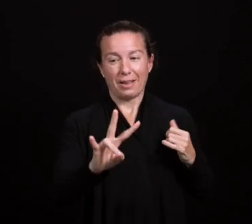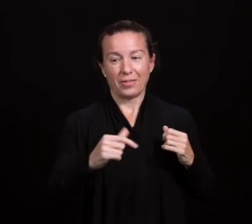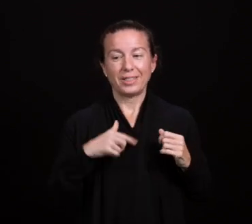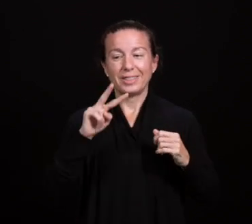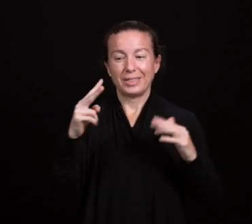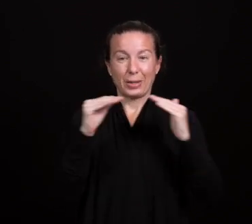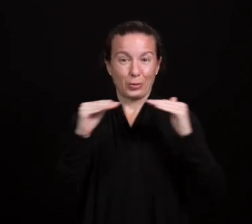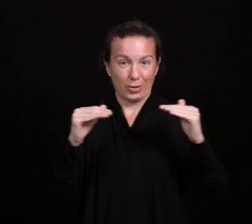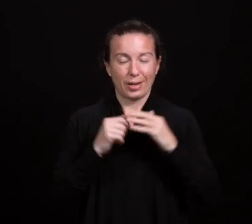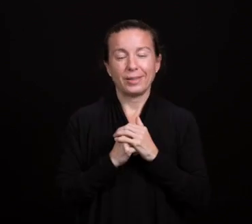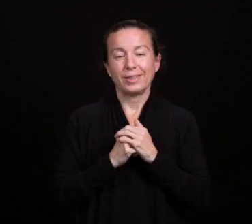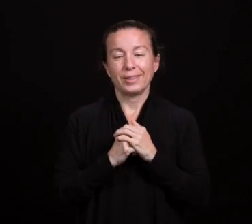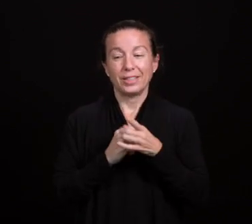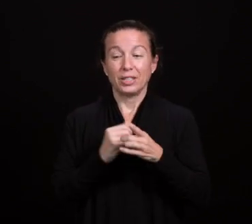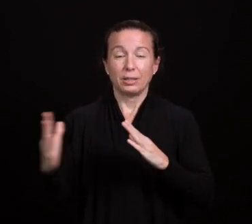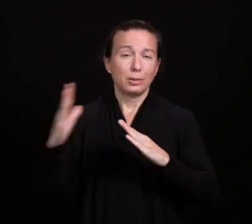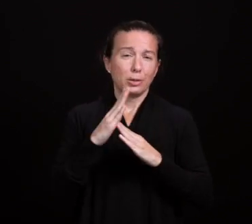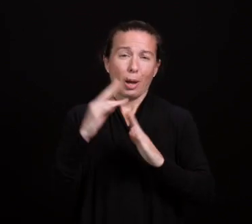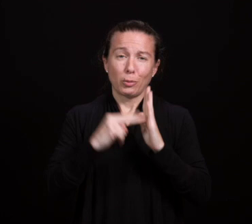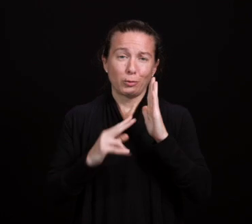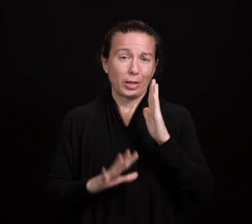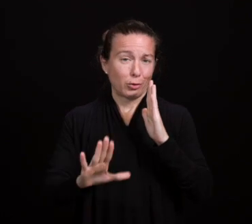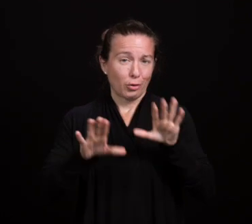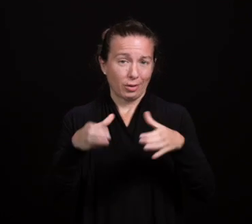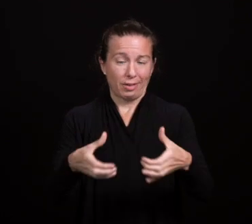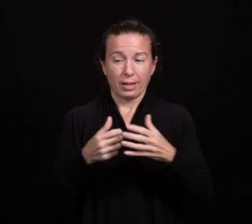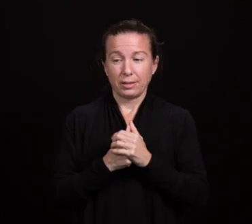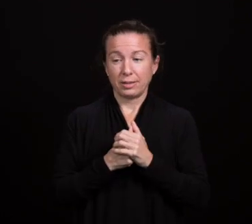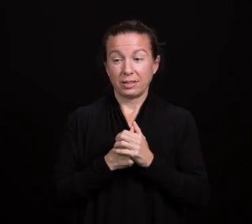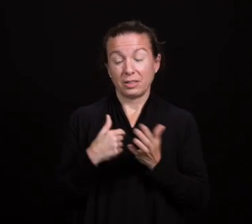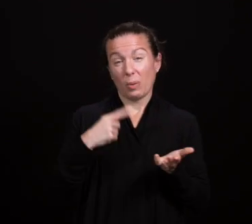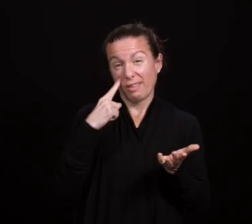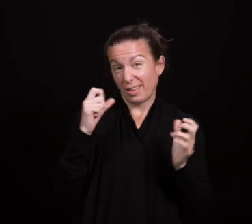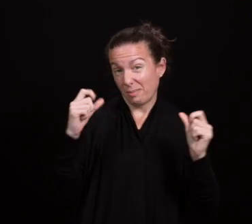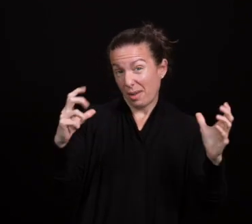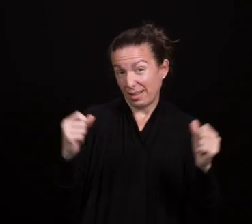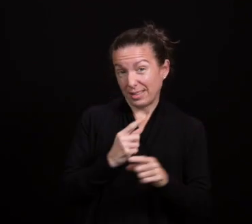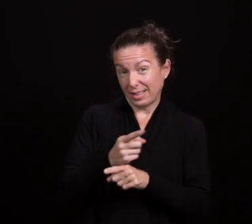2nd grade, and is one of the top readers in her class, which is pretty